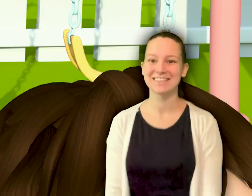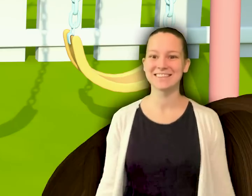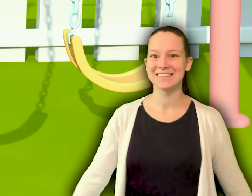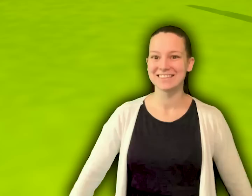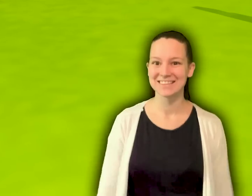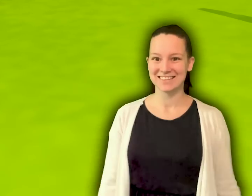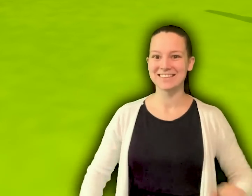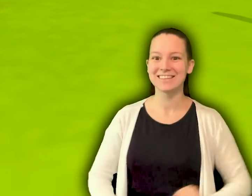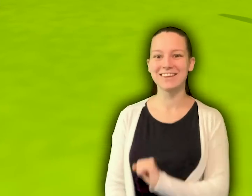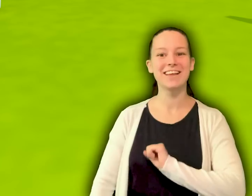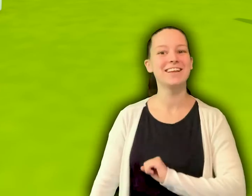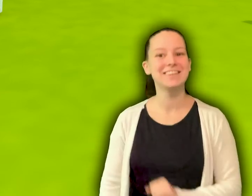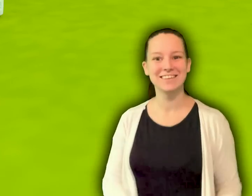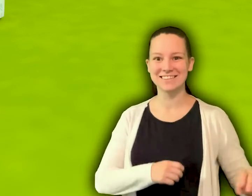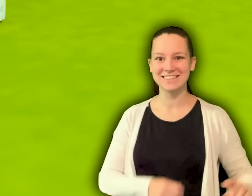play